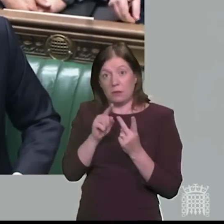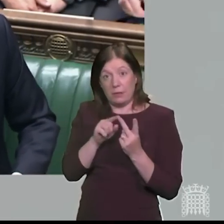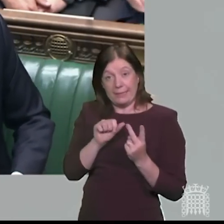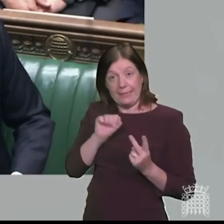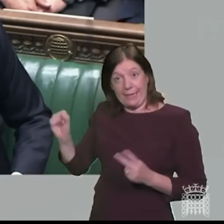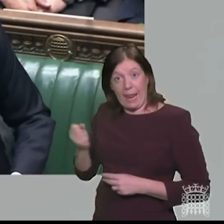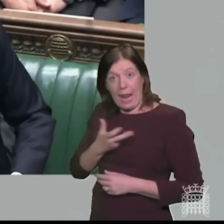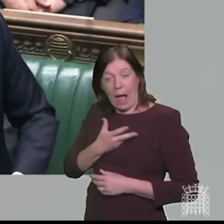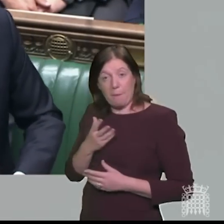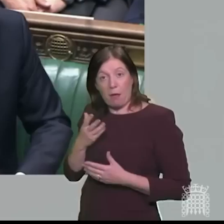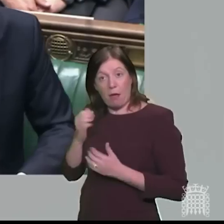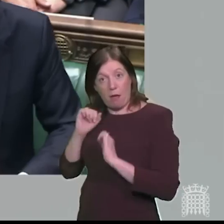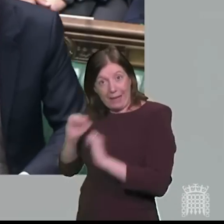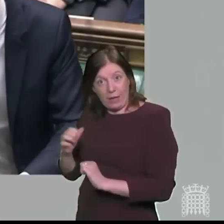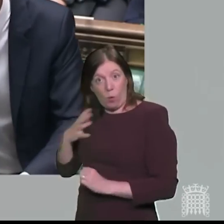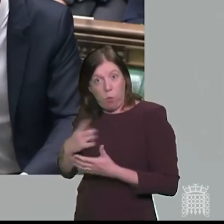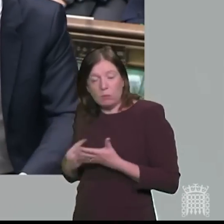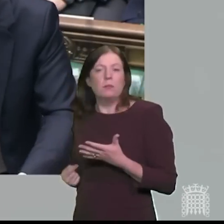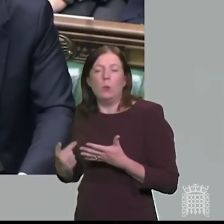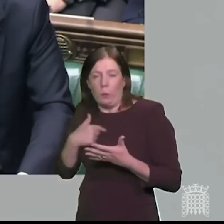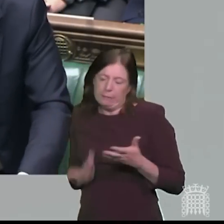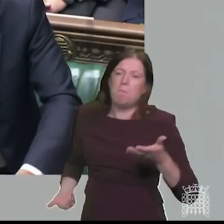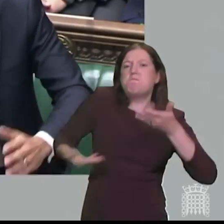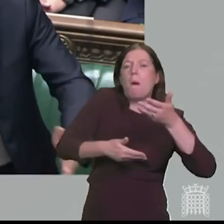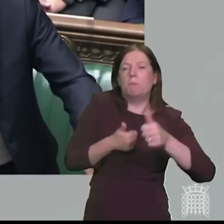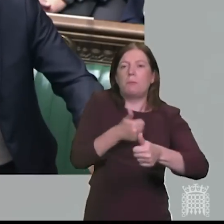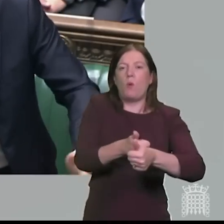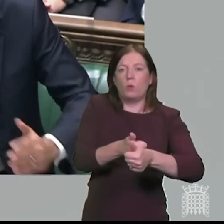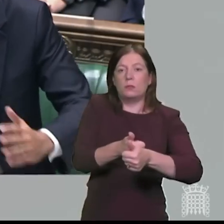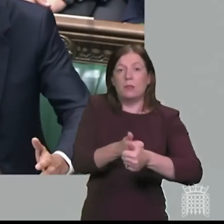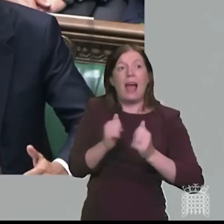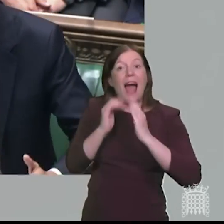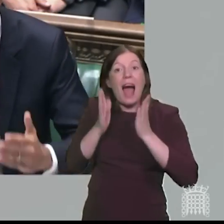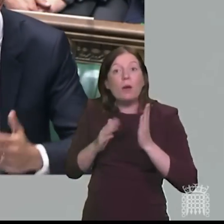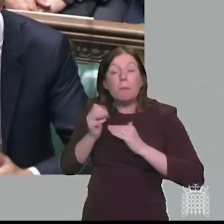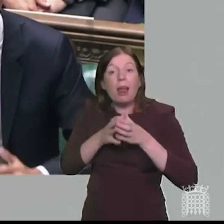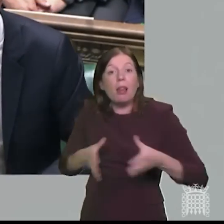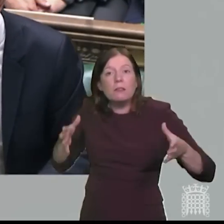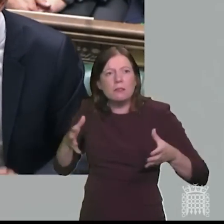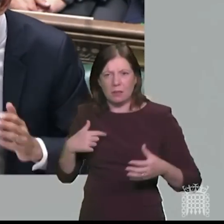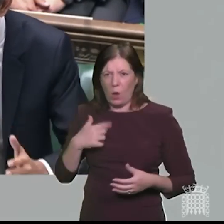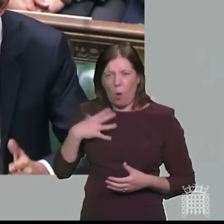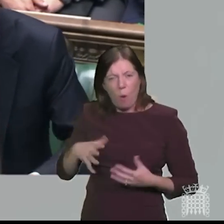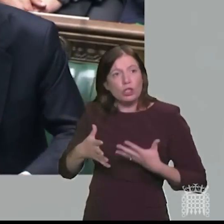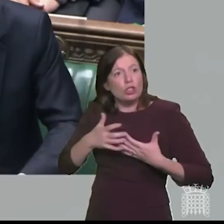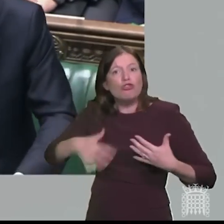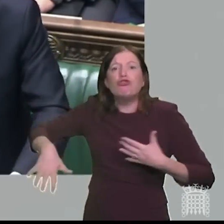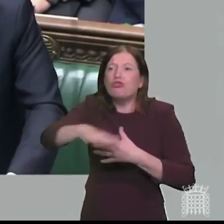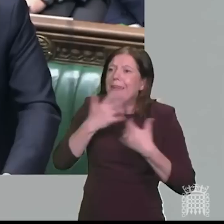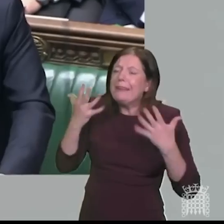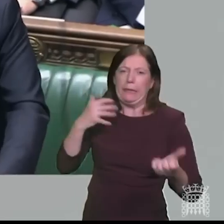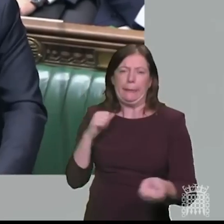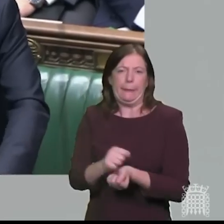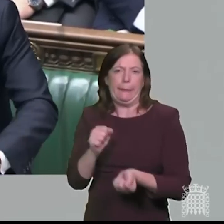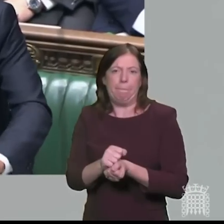farther than the Labour Party policy on protecting mortgage holders does. On house building, we're proud to protect the green belt and invest